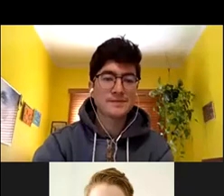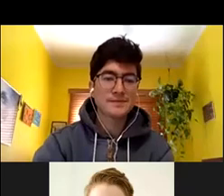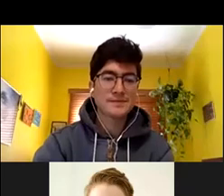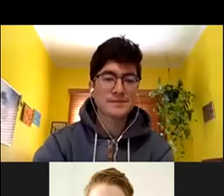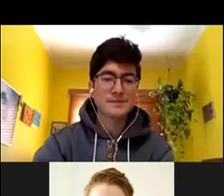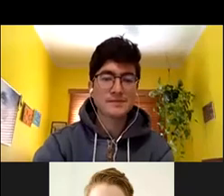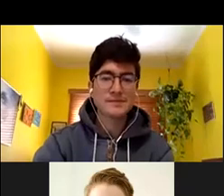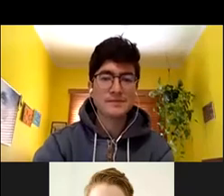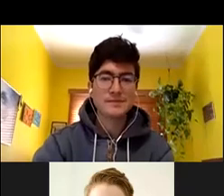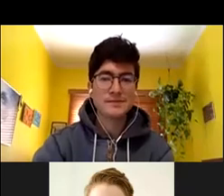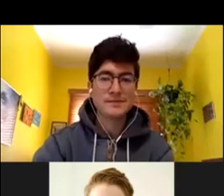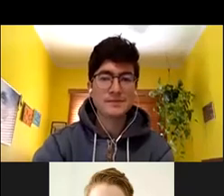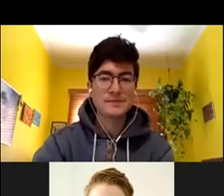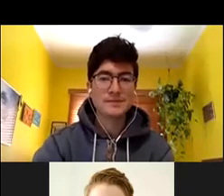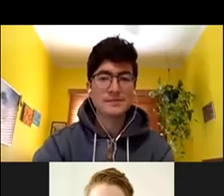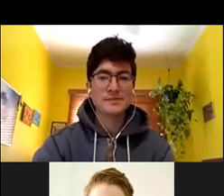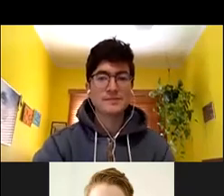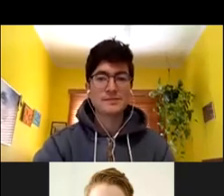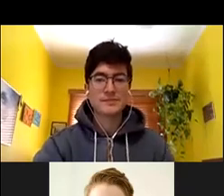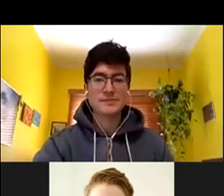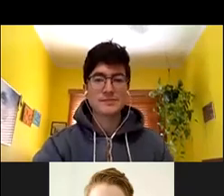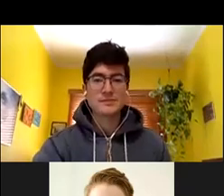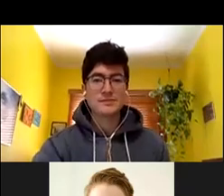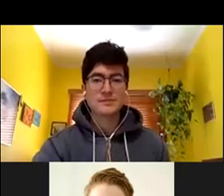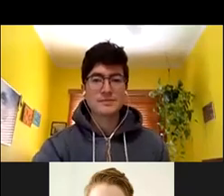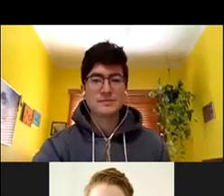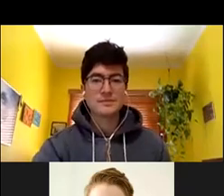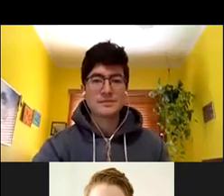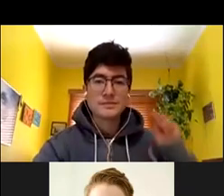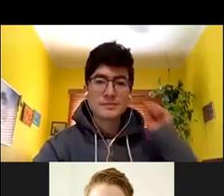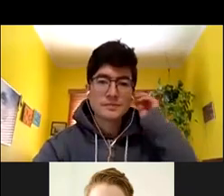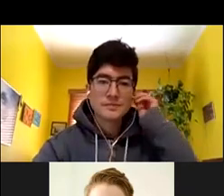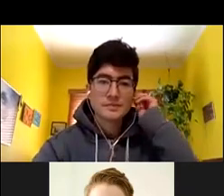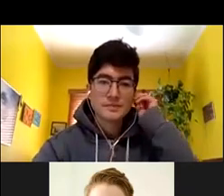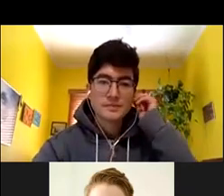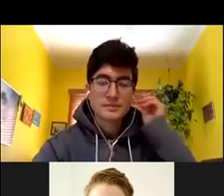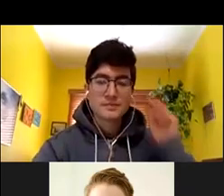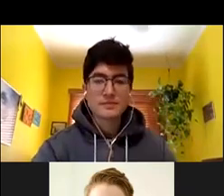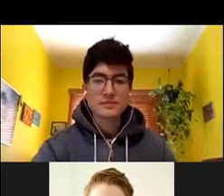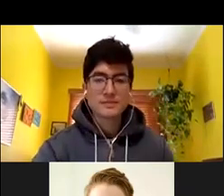in with Charles Davids and Washington Silk.